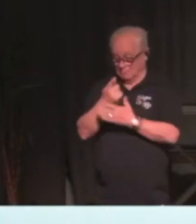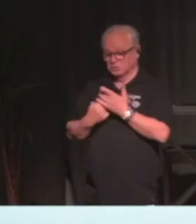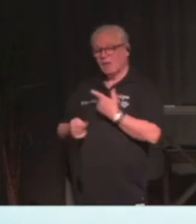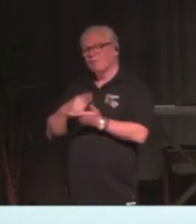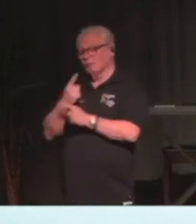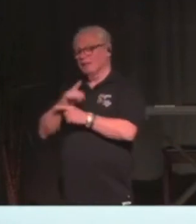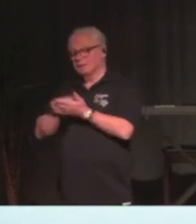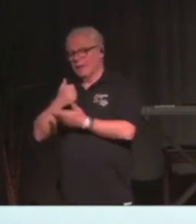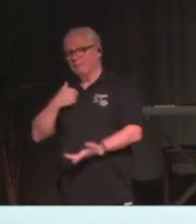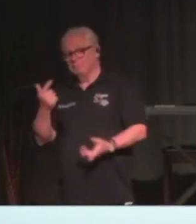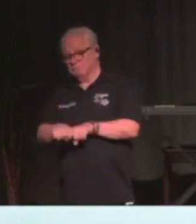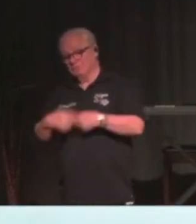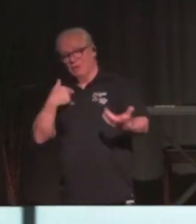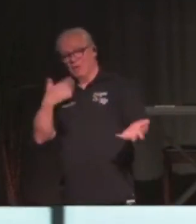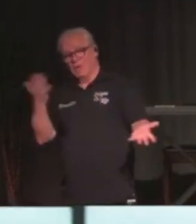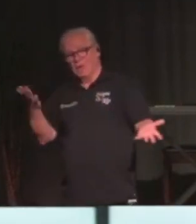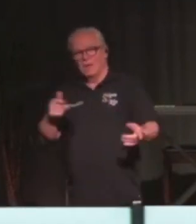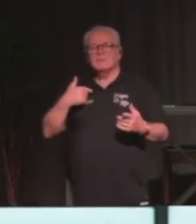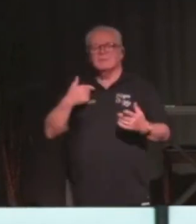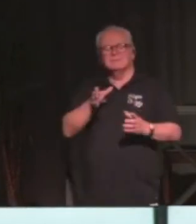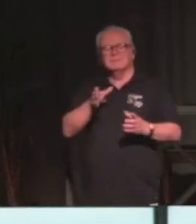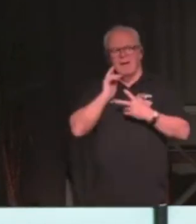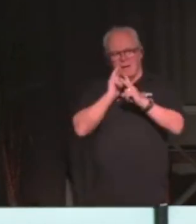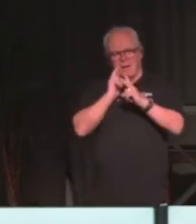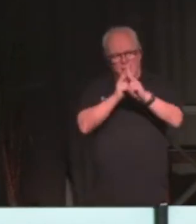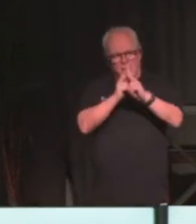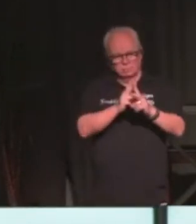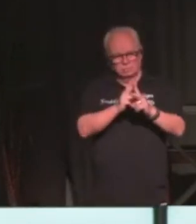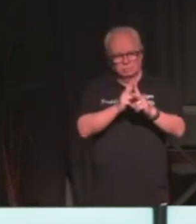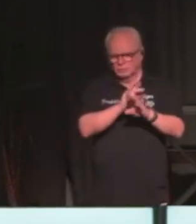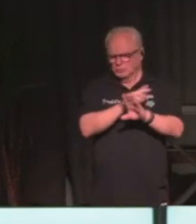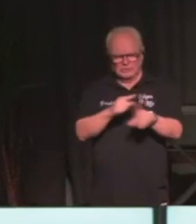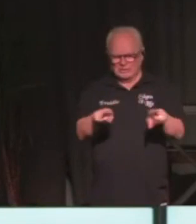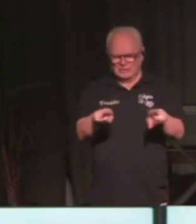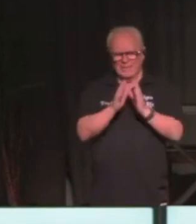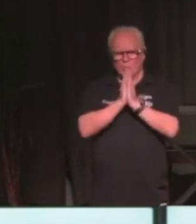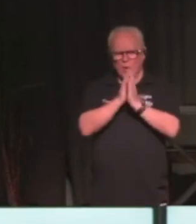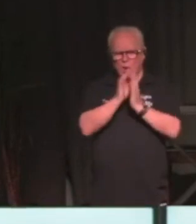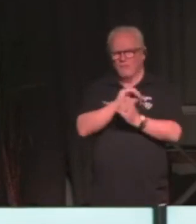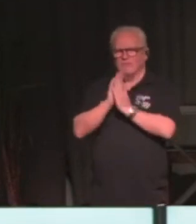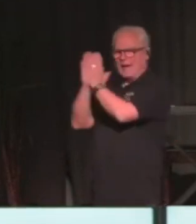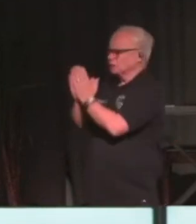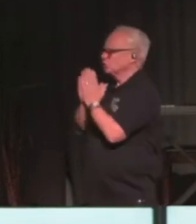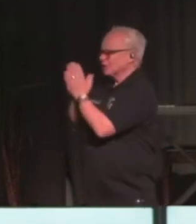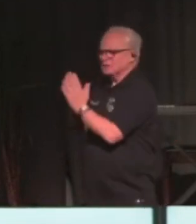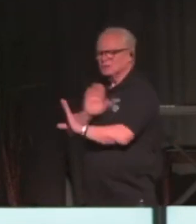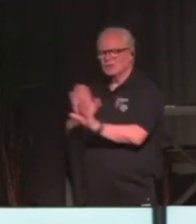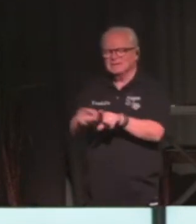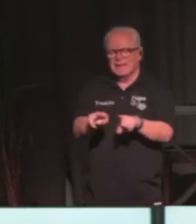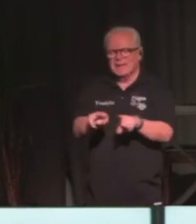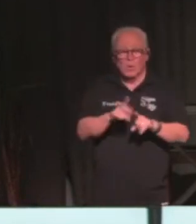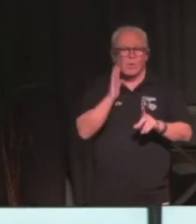Come on. And we step into this. So that is not a prayer of intercession, brothers and sisters. But when we take that righteous